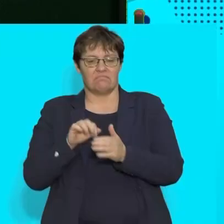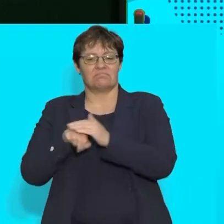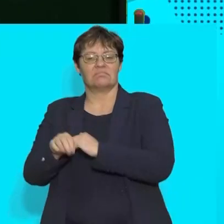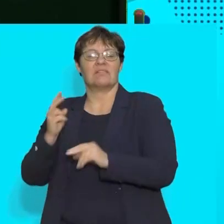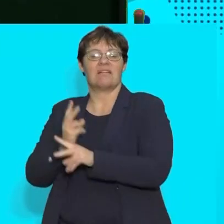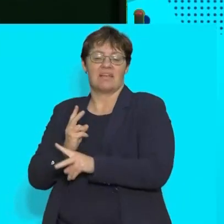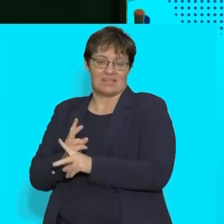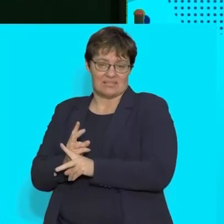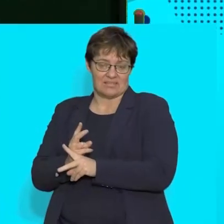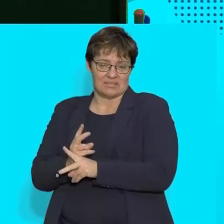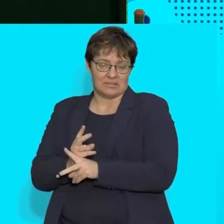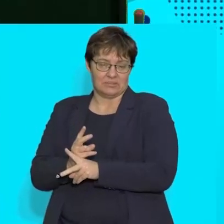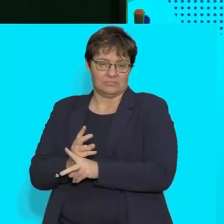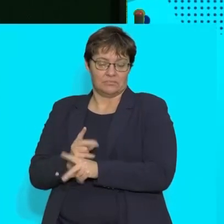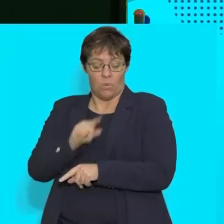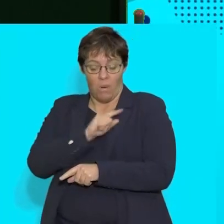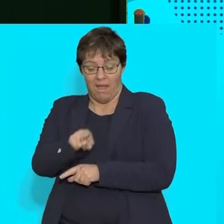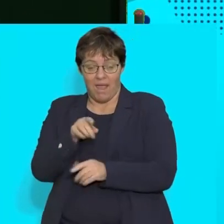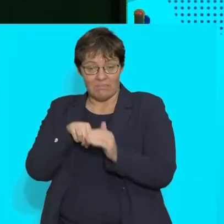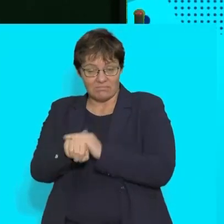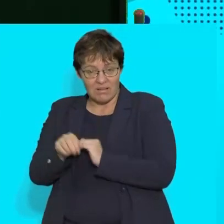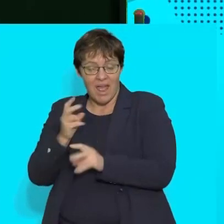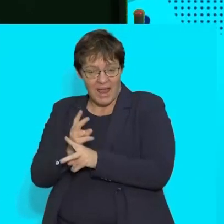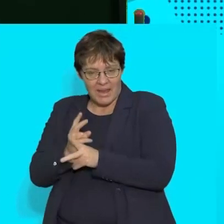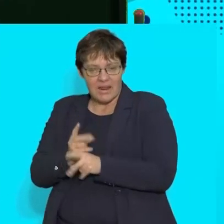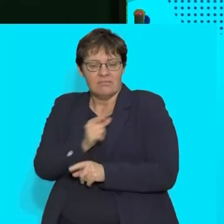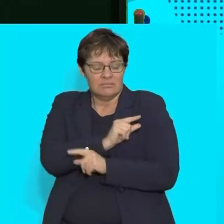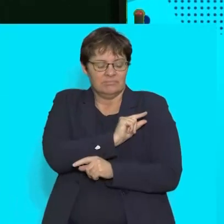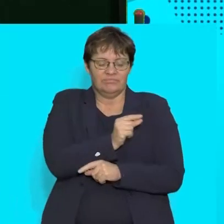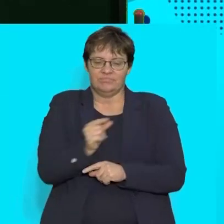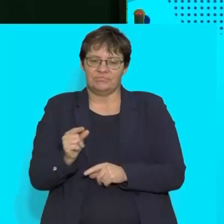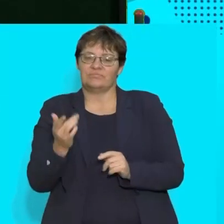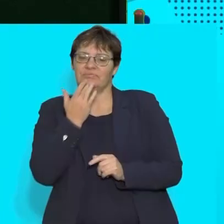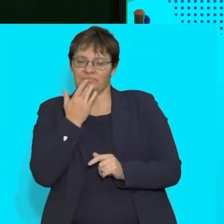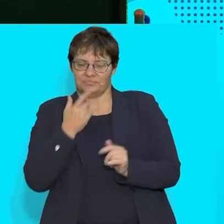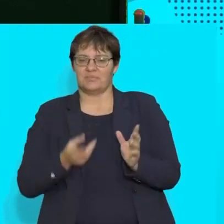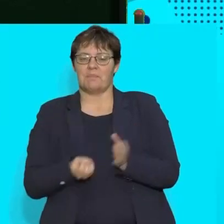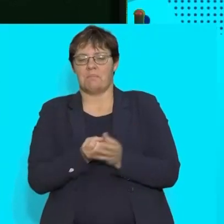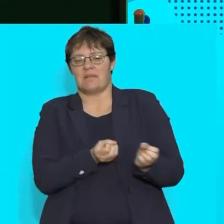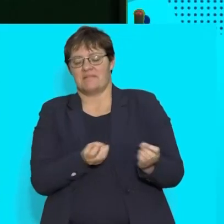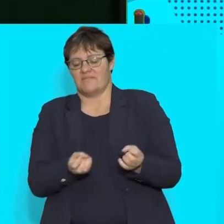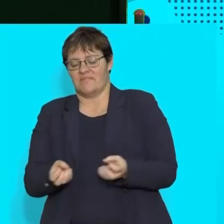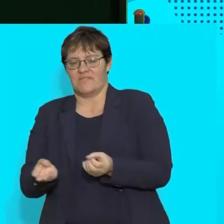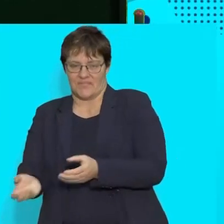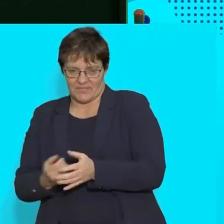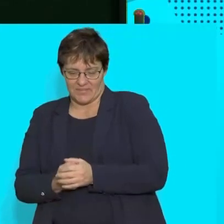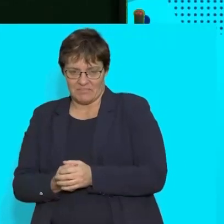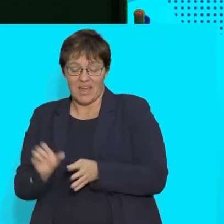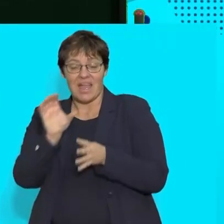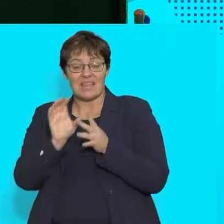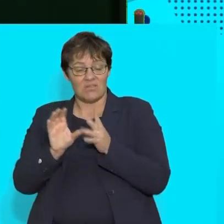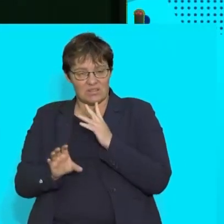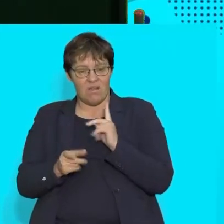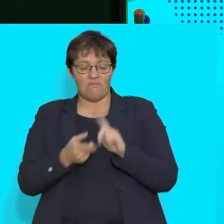reproduce. Because they're able to reproduce, they often pass down those favorable traits, eventually passing down